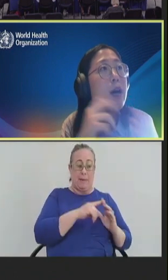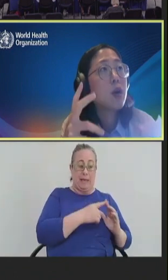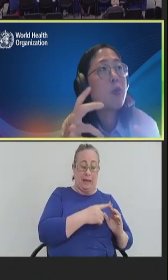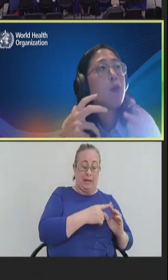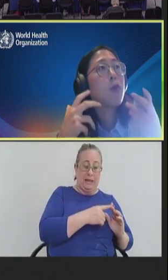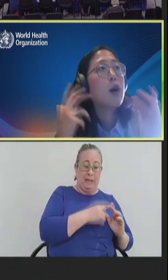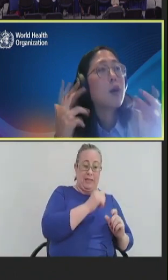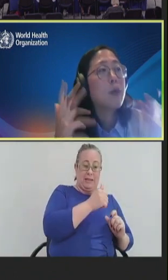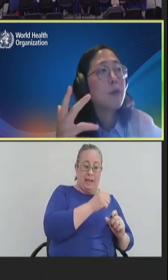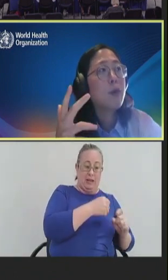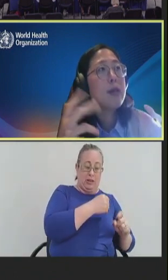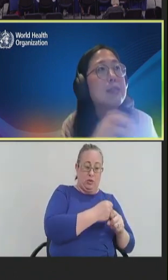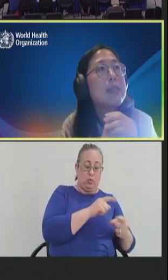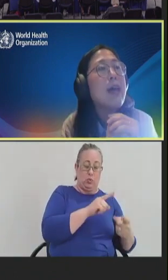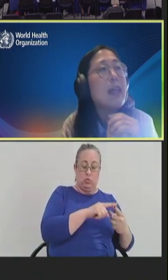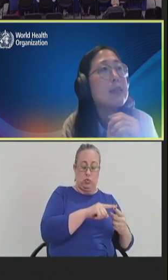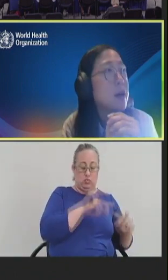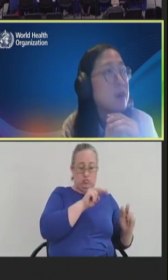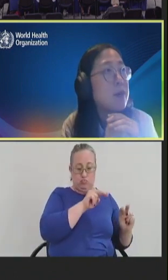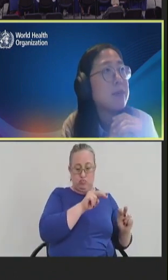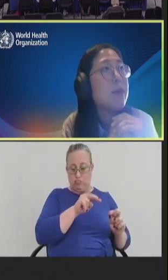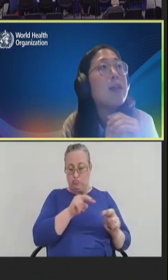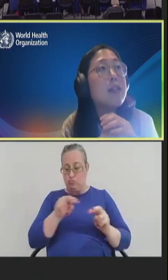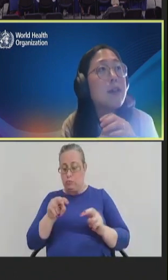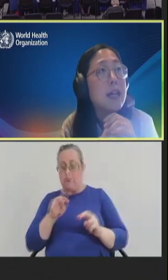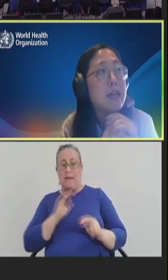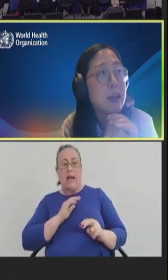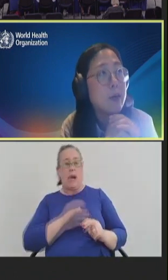be accountable for our performance as part of